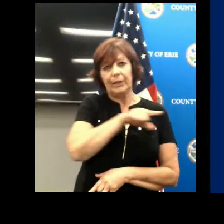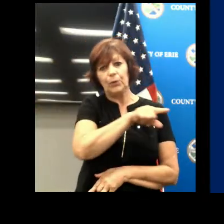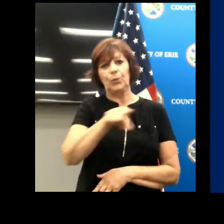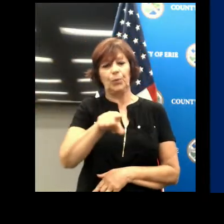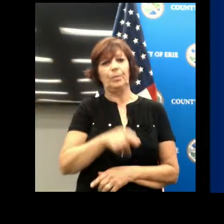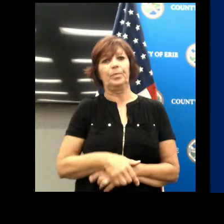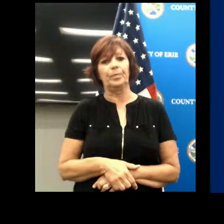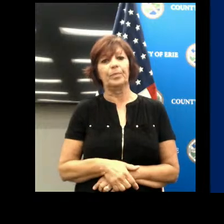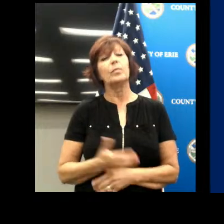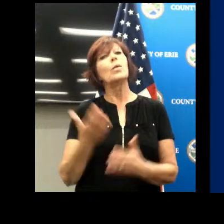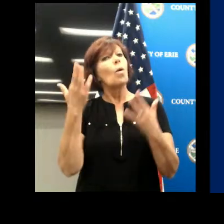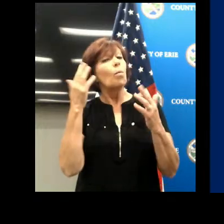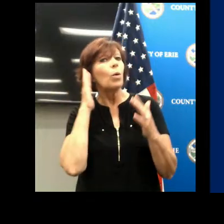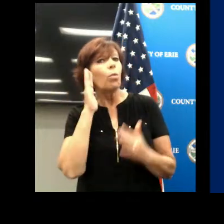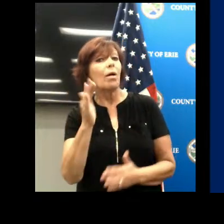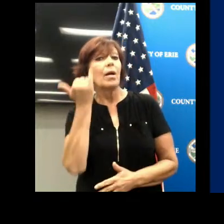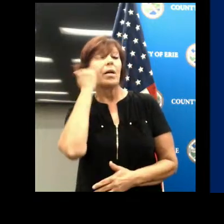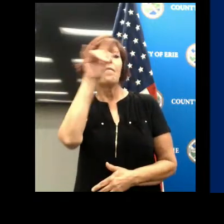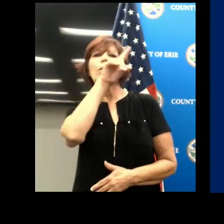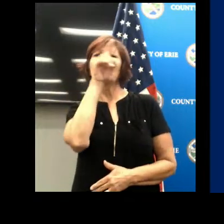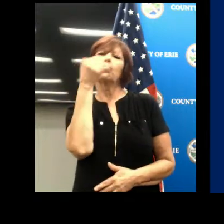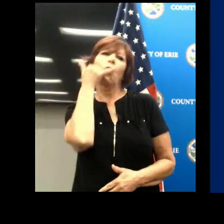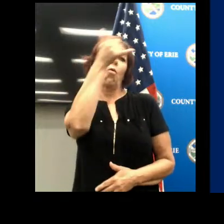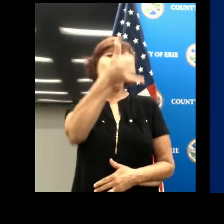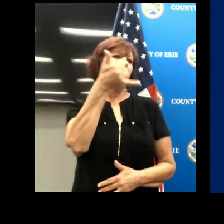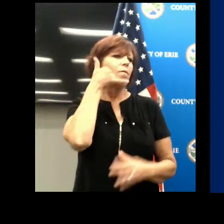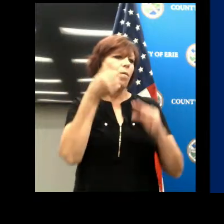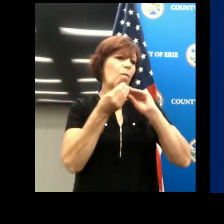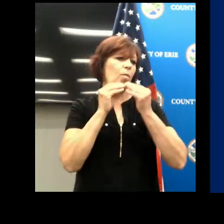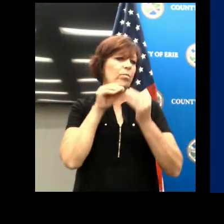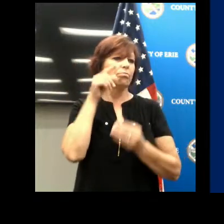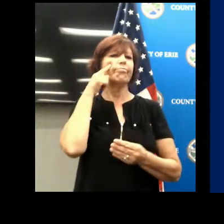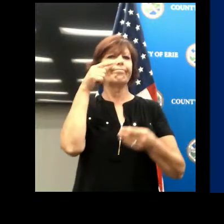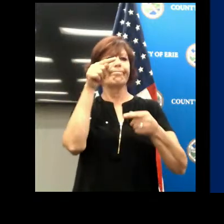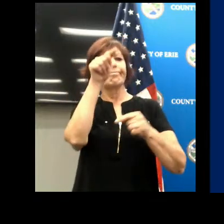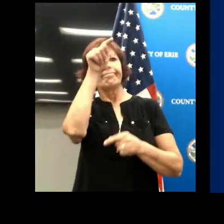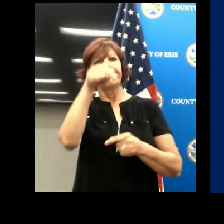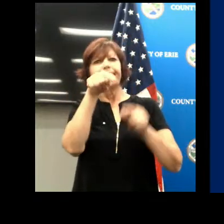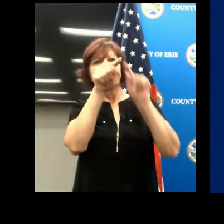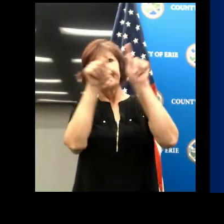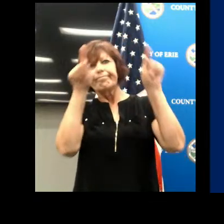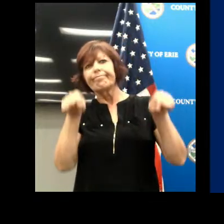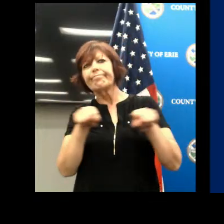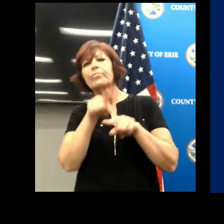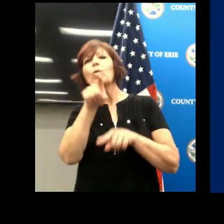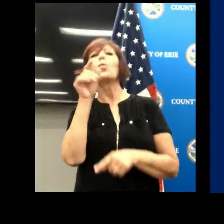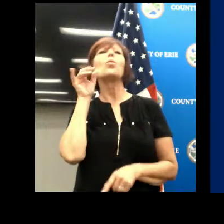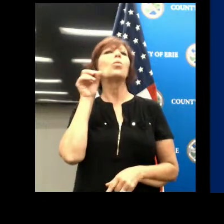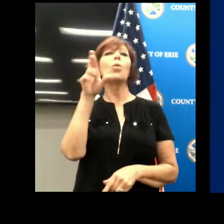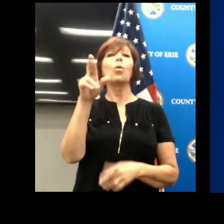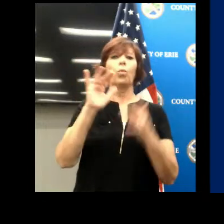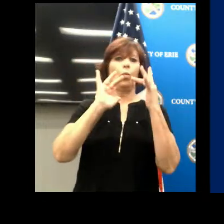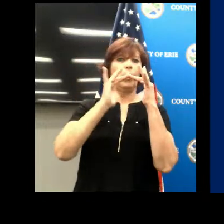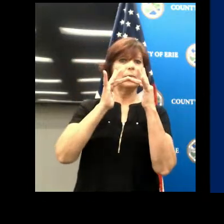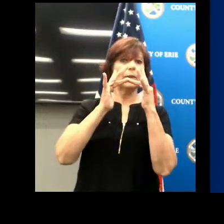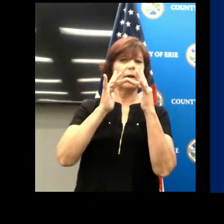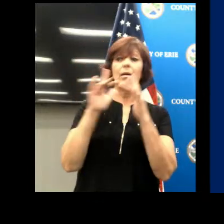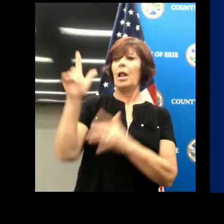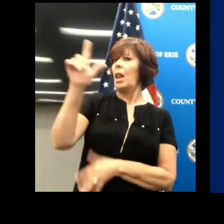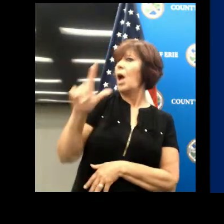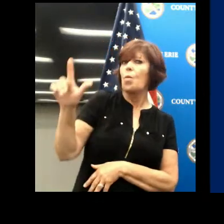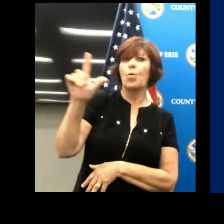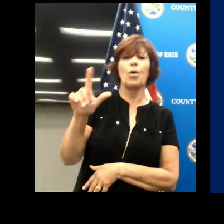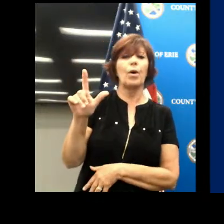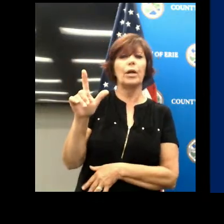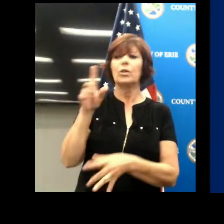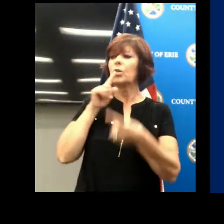will. And if you have any questions, you can call those numbers that you see on the screen, or you can go to the website of the library,